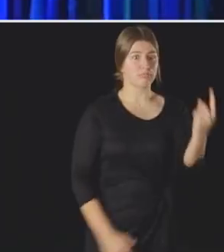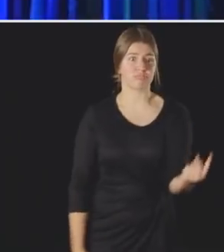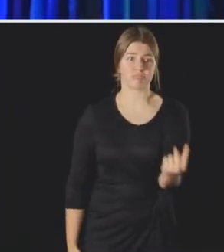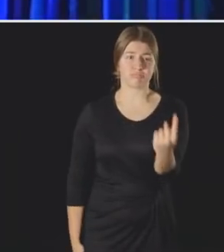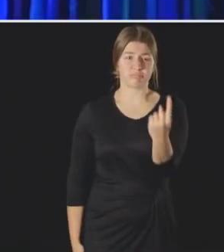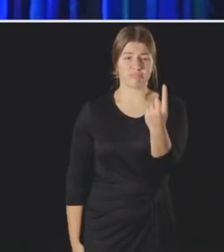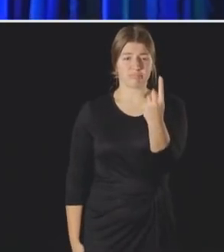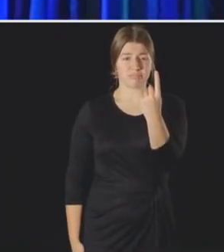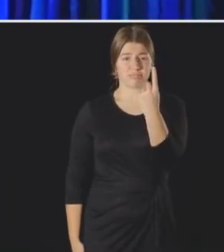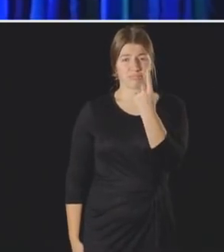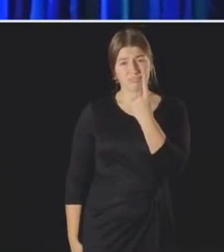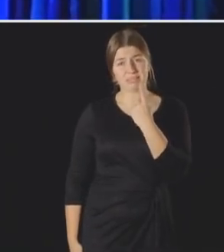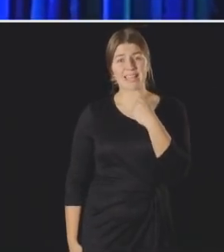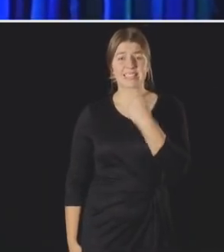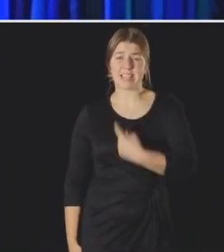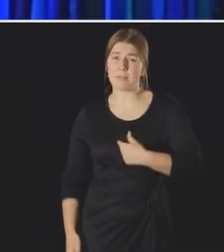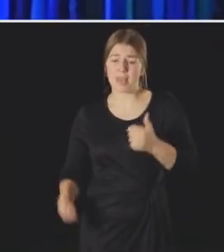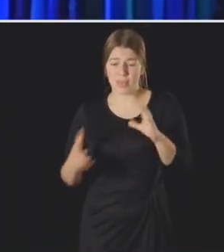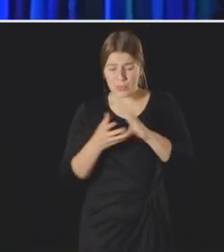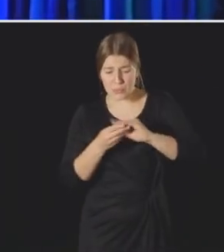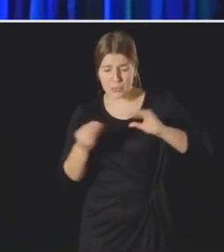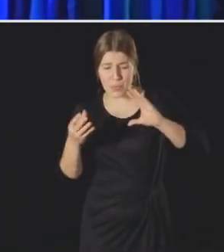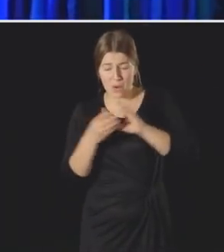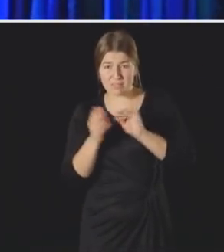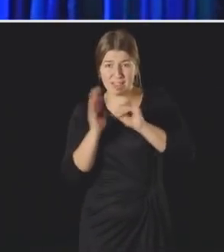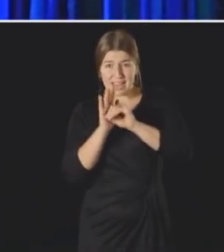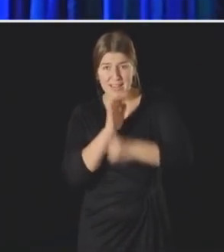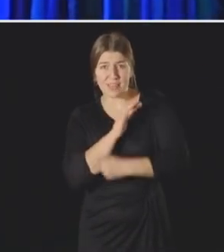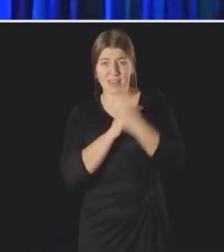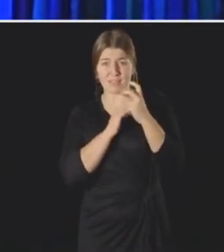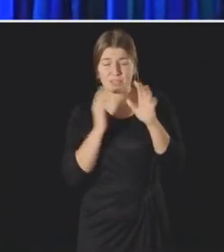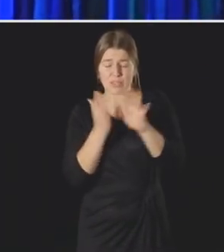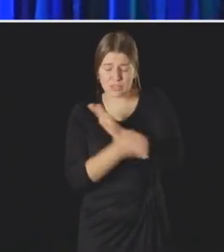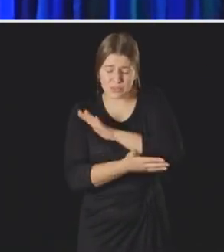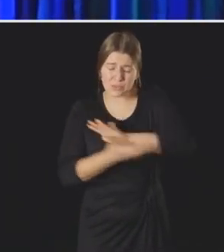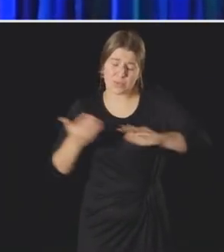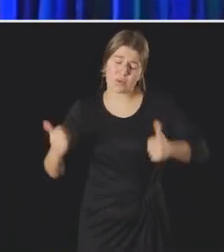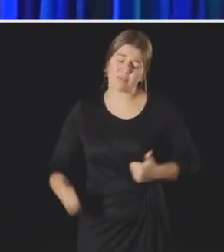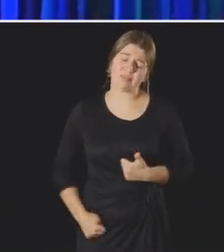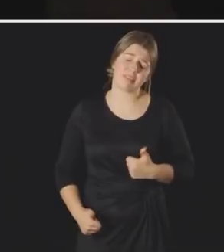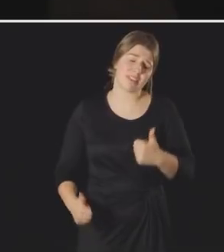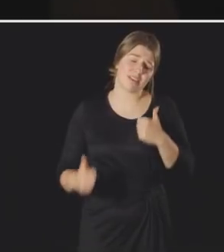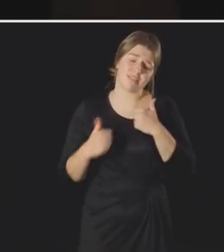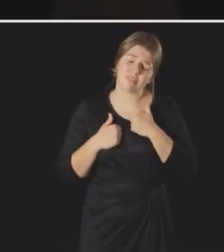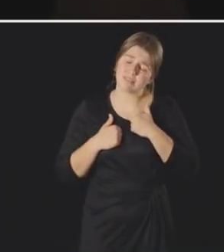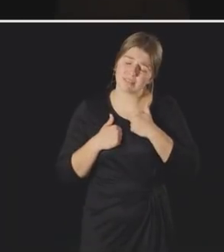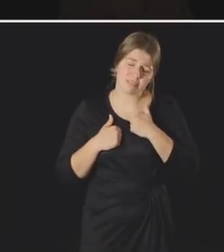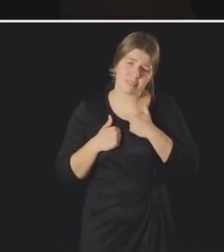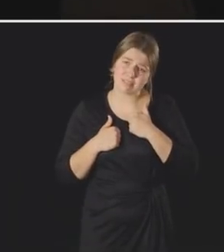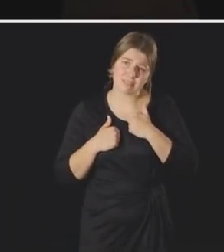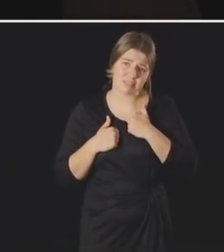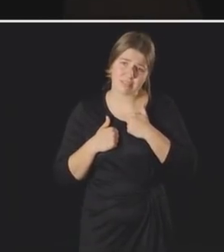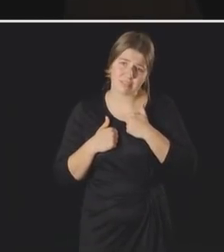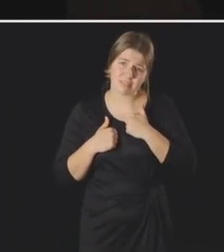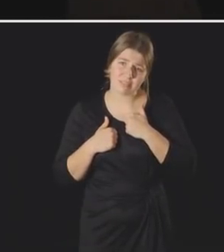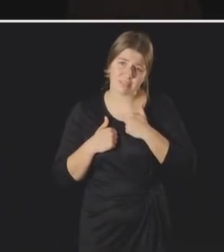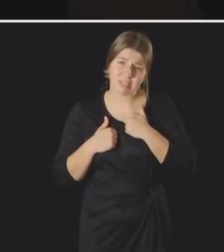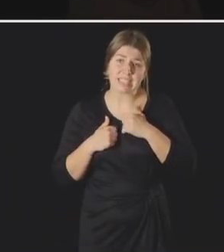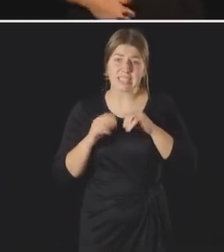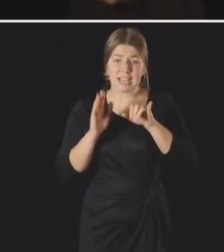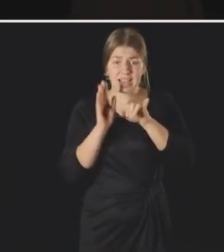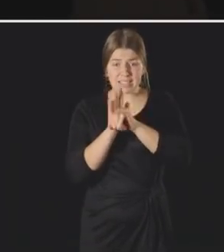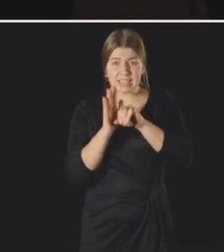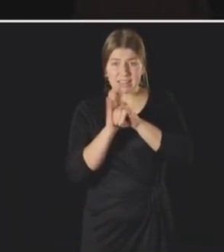and tells me about the disastrous effect it's had on their personal life. Identity theft takes hundreds of hours to clean